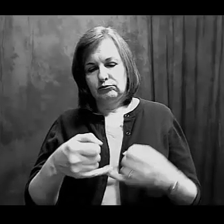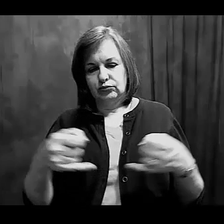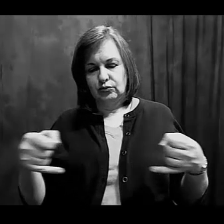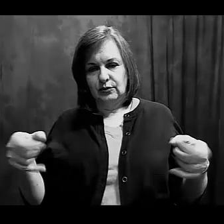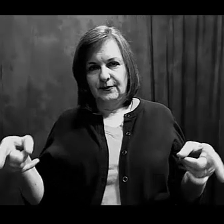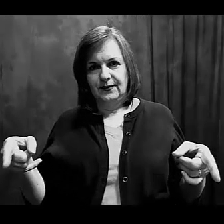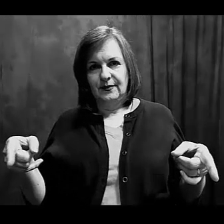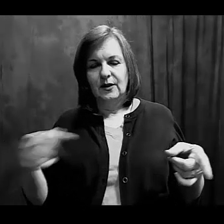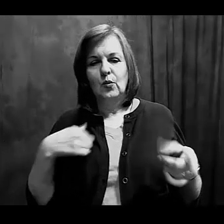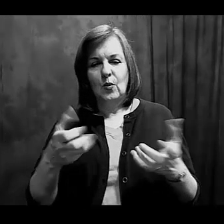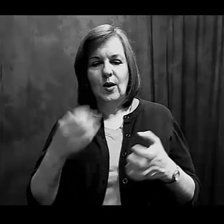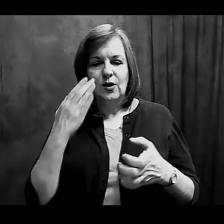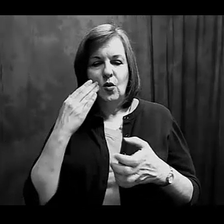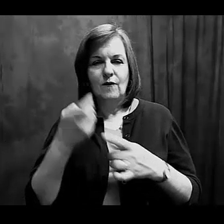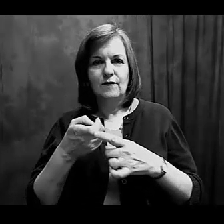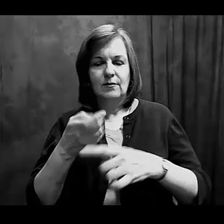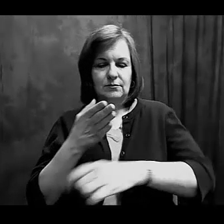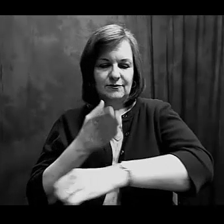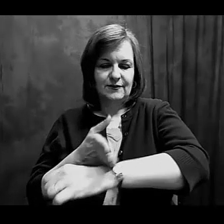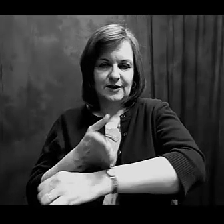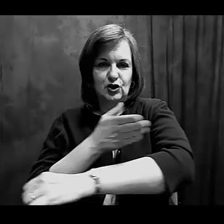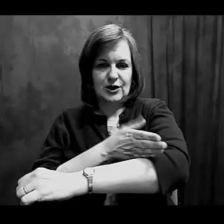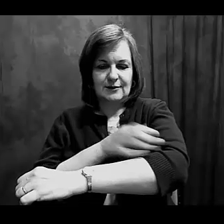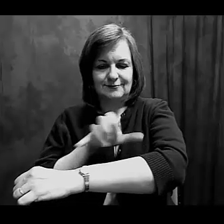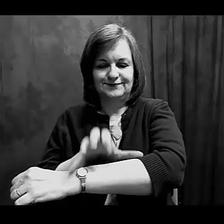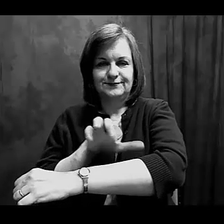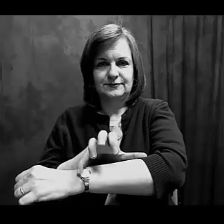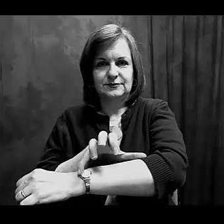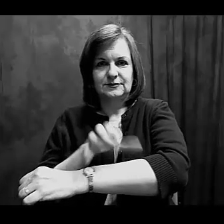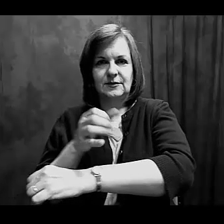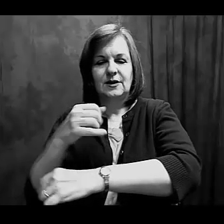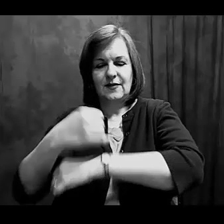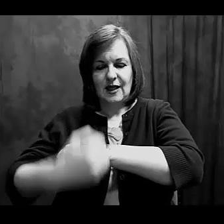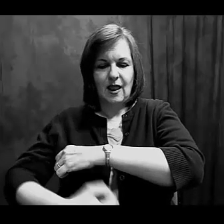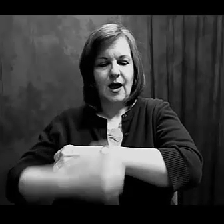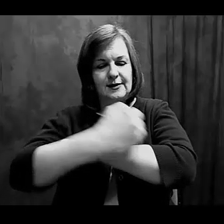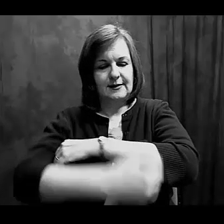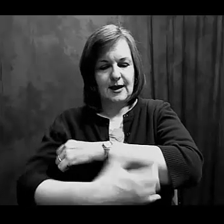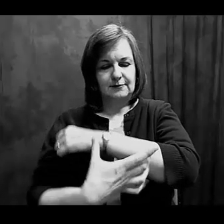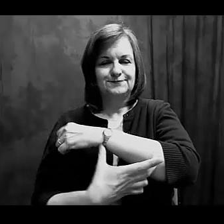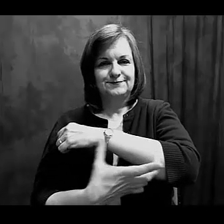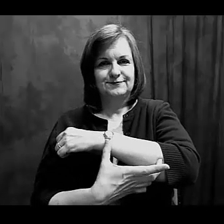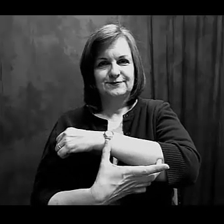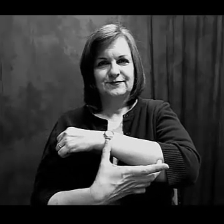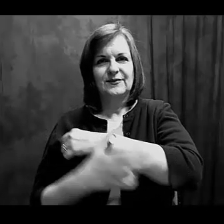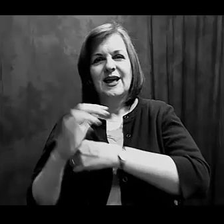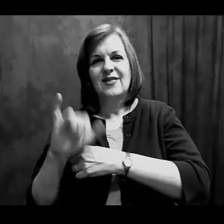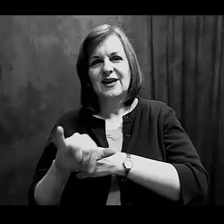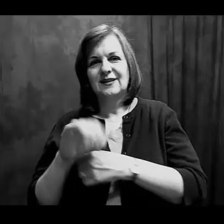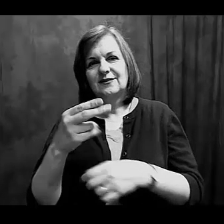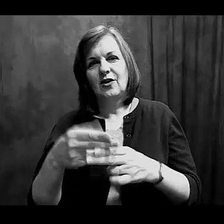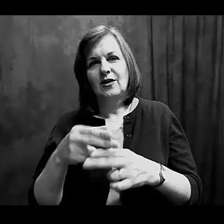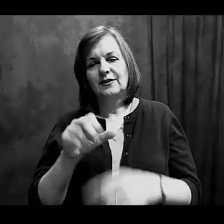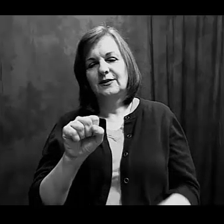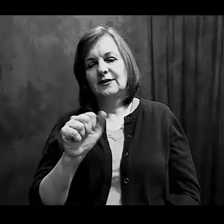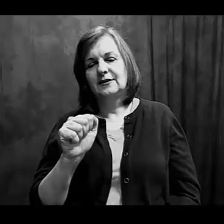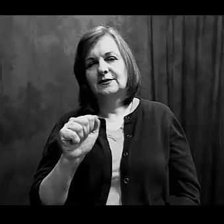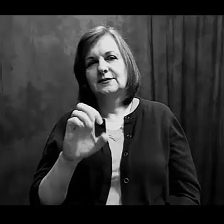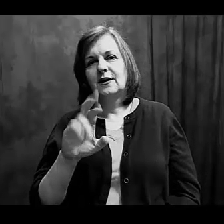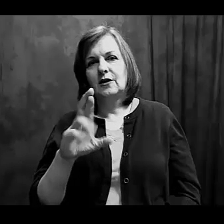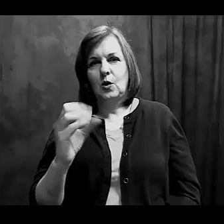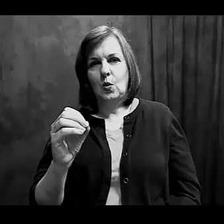this spot to this spot, the sarcomere. Well, what's so exciting about this